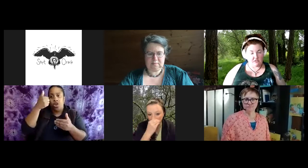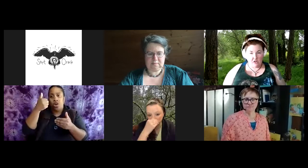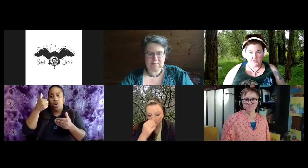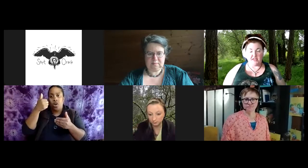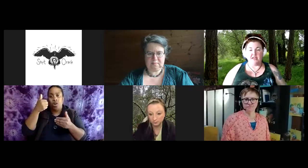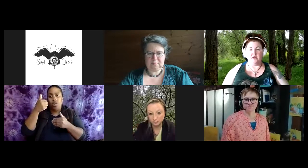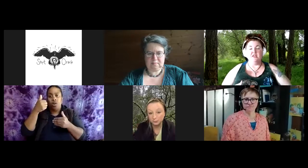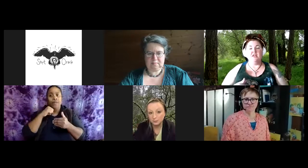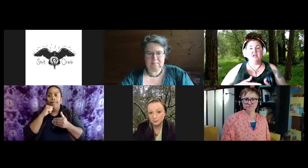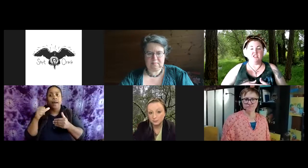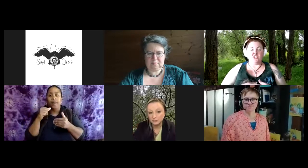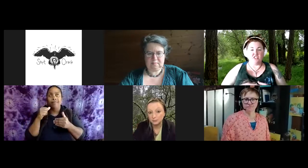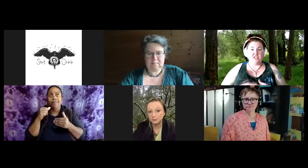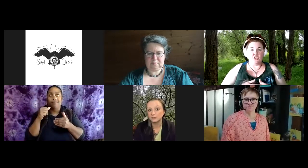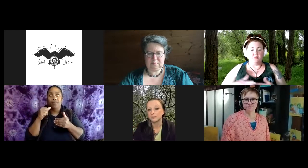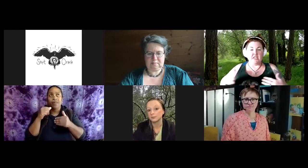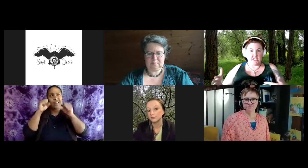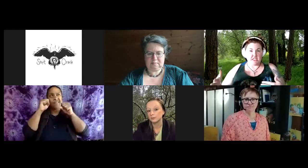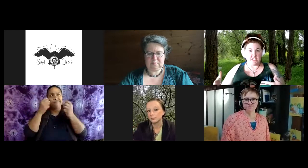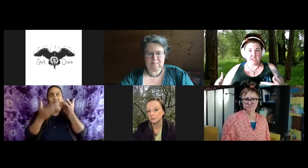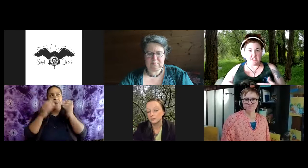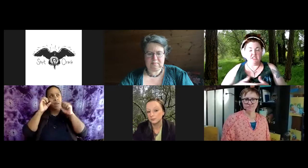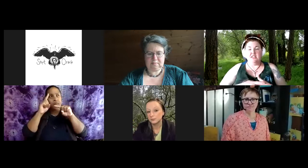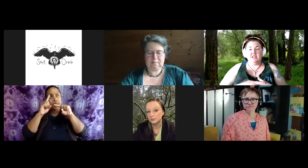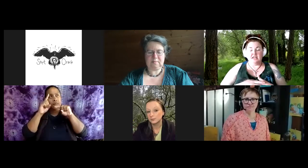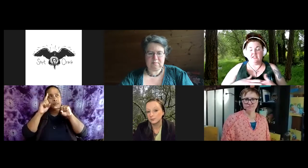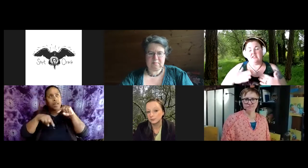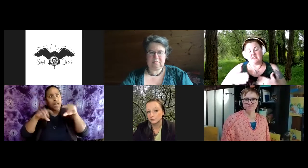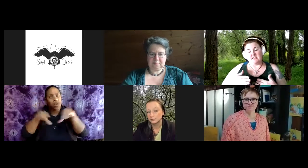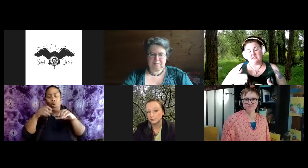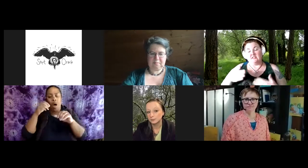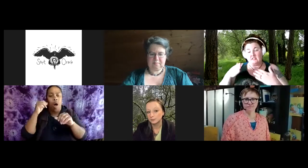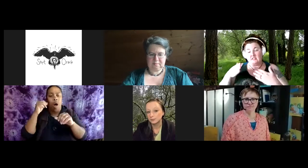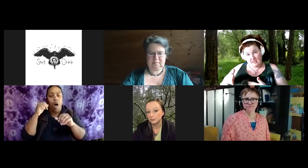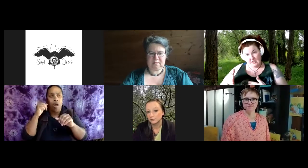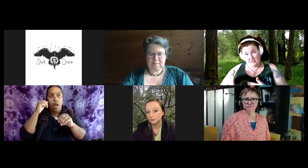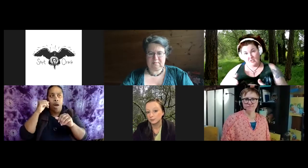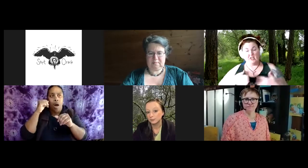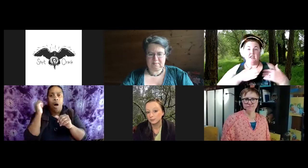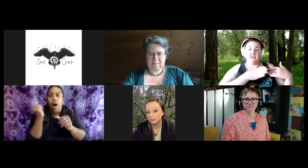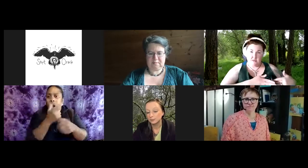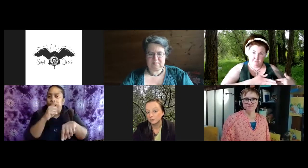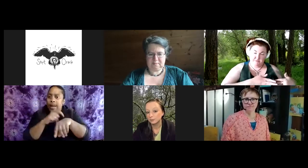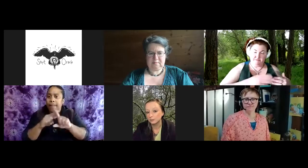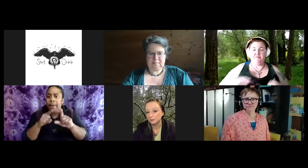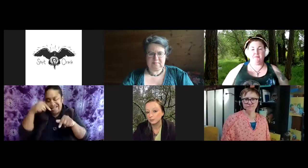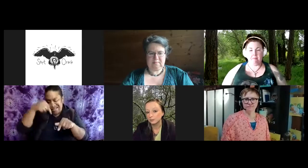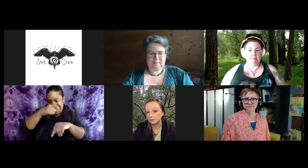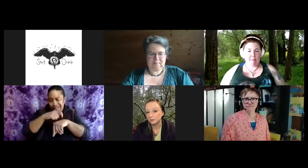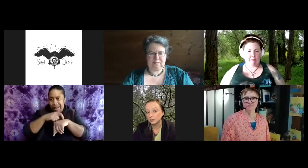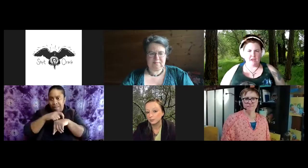be done all the time. It's just a little bit easier at this time of year and at